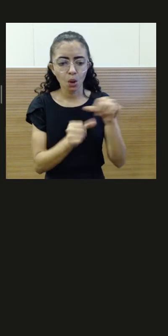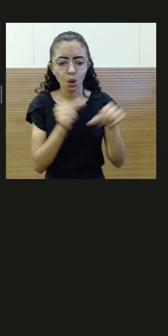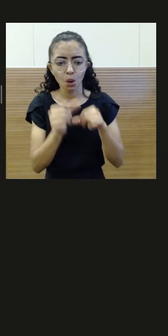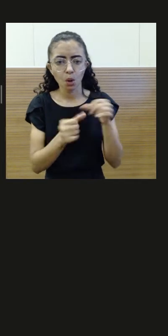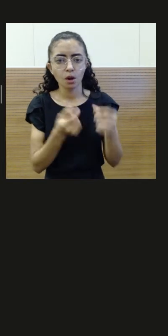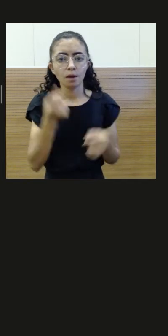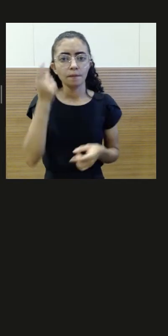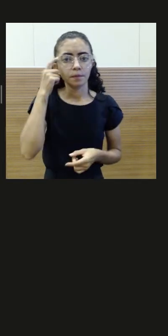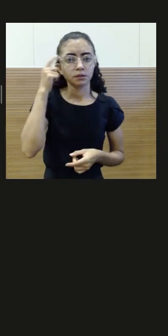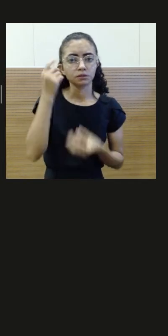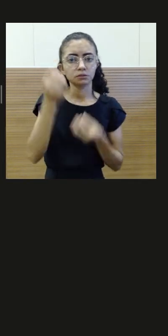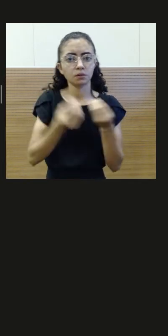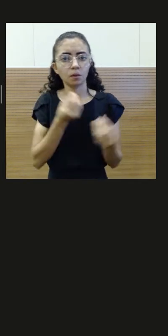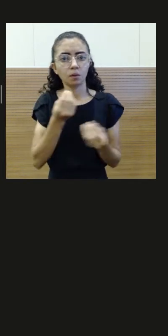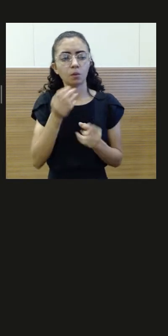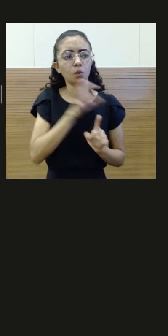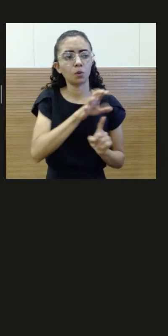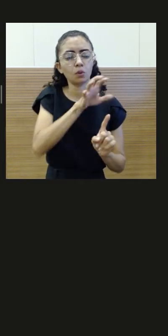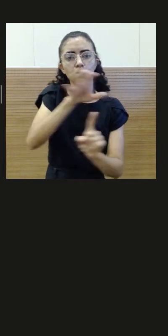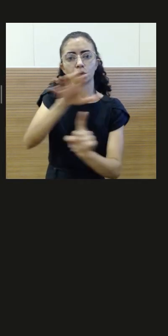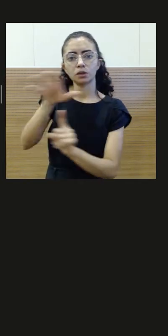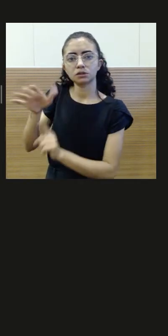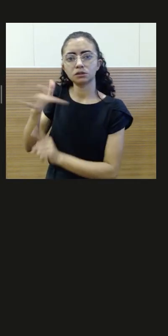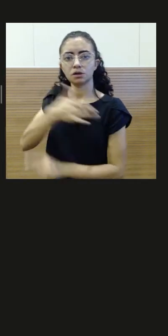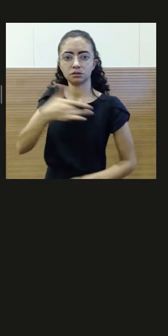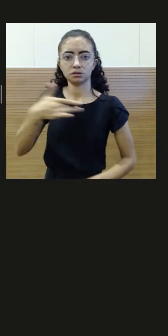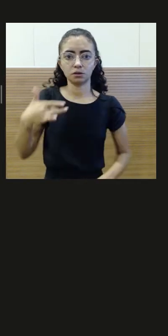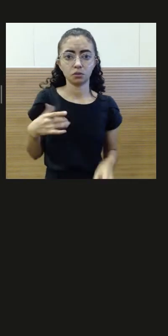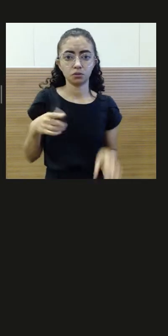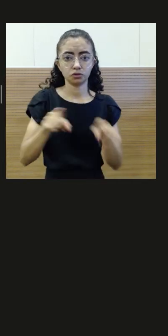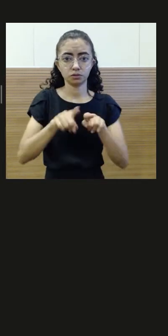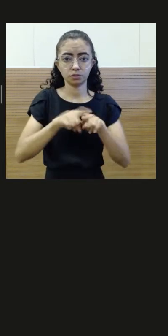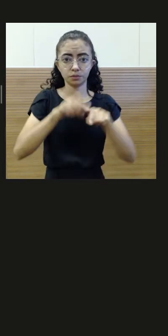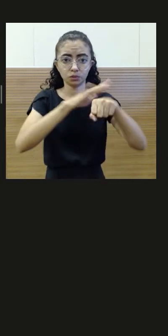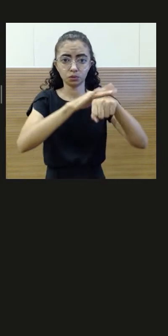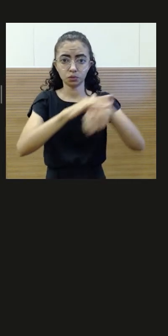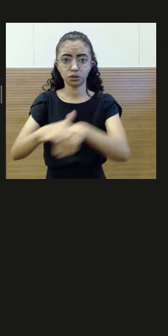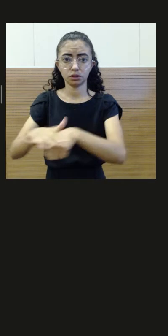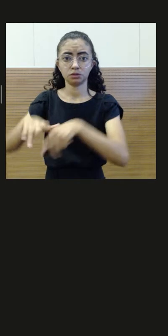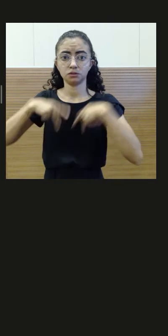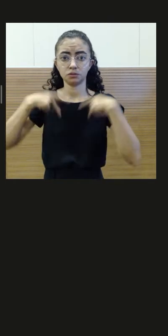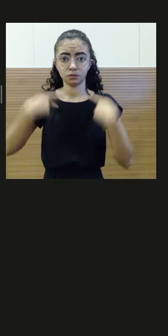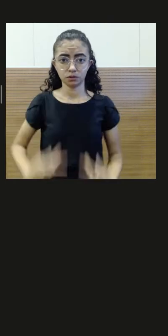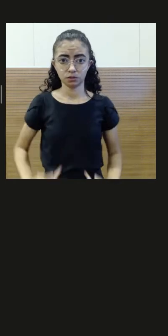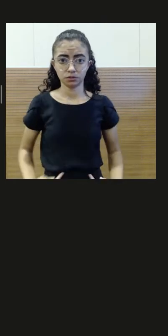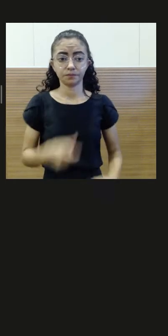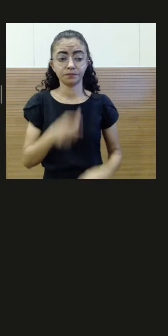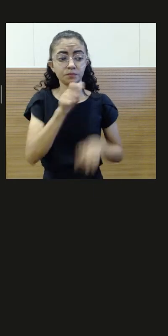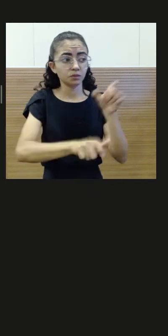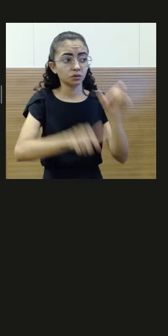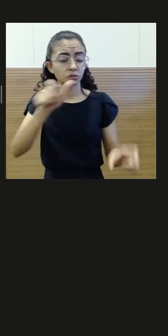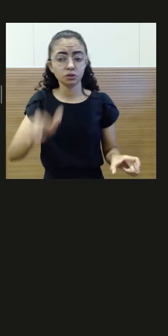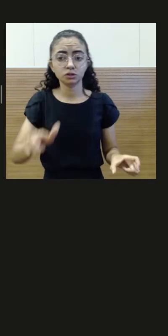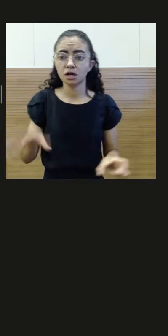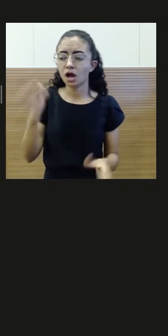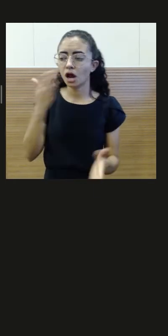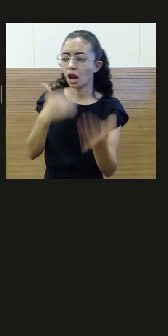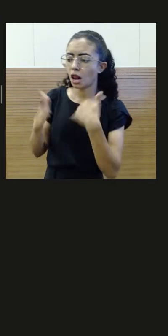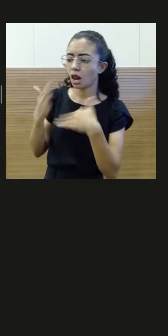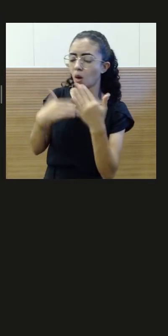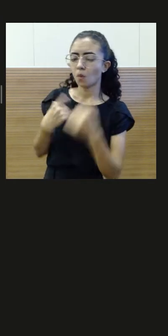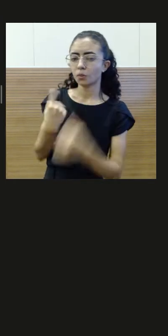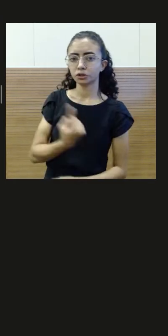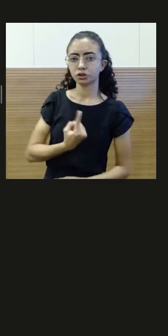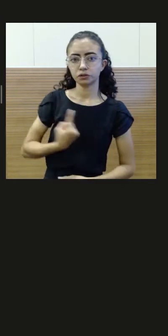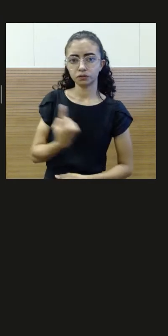individual consumers. Little attention was given to how foods are made. Relationships between humans and the living and natural worlds were